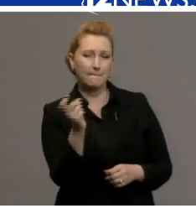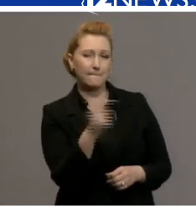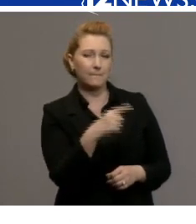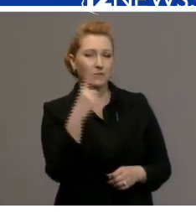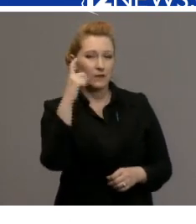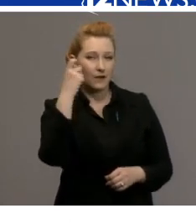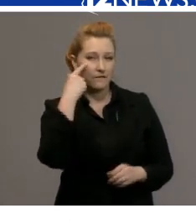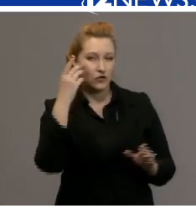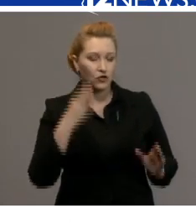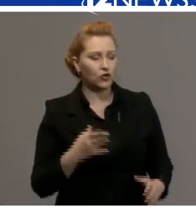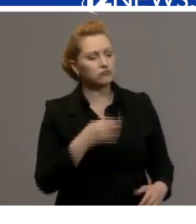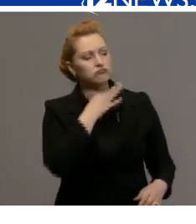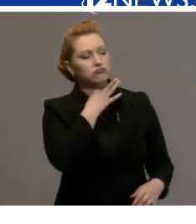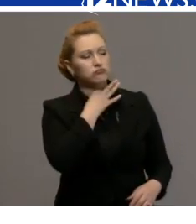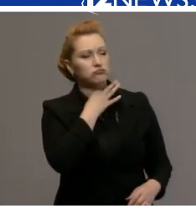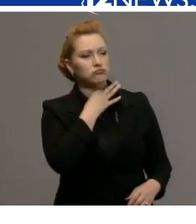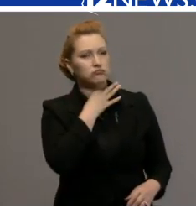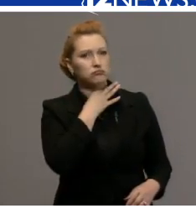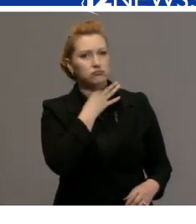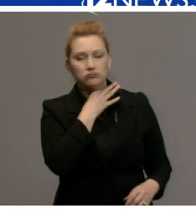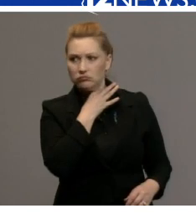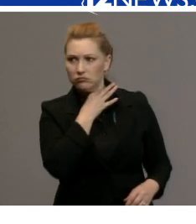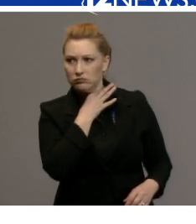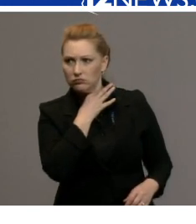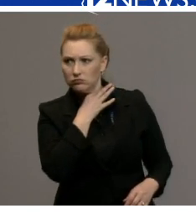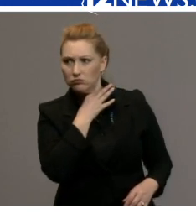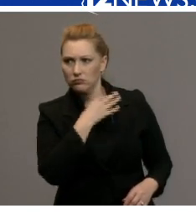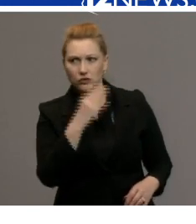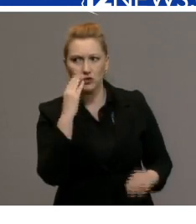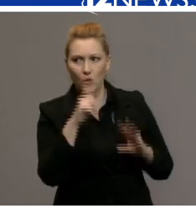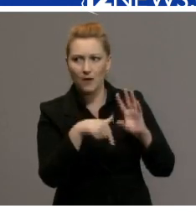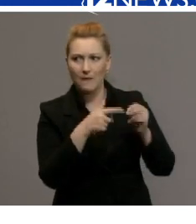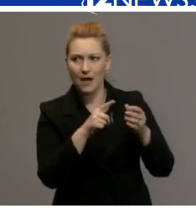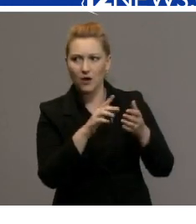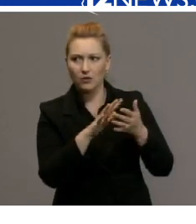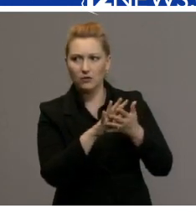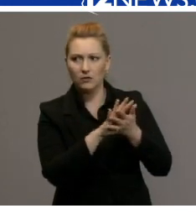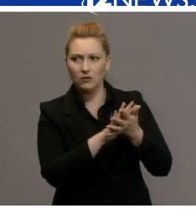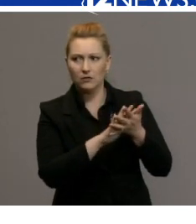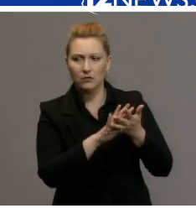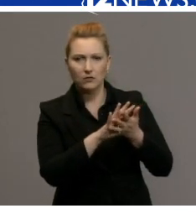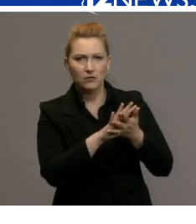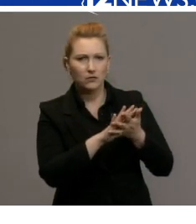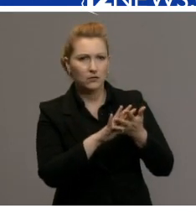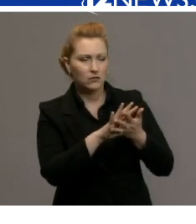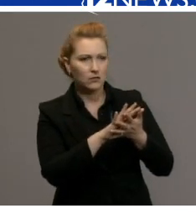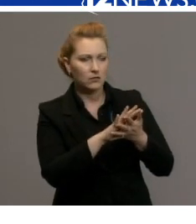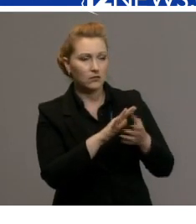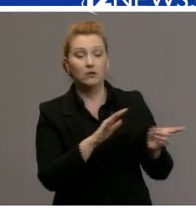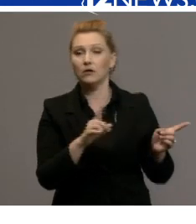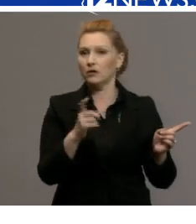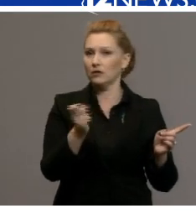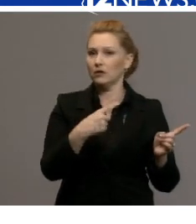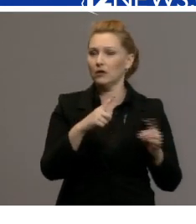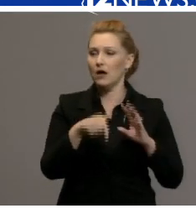idea about party halls, when those might be. So, Antonia, the questions are around party halls.